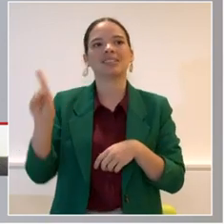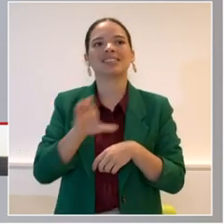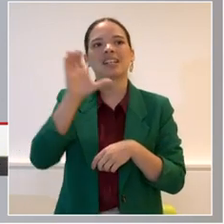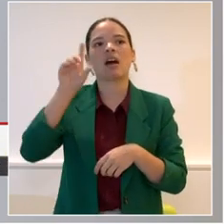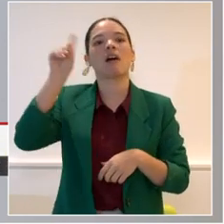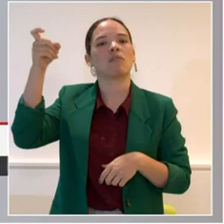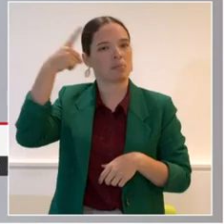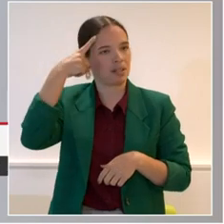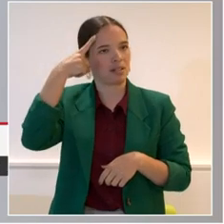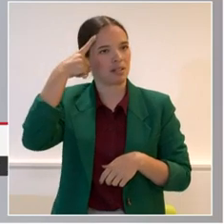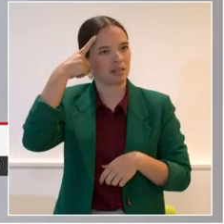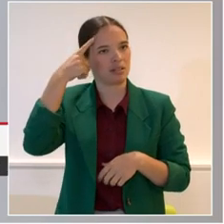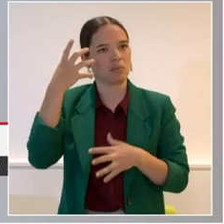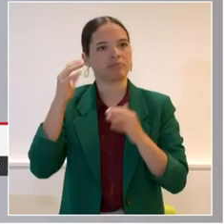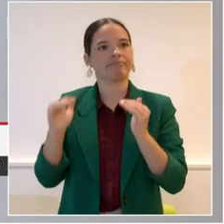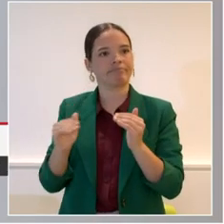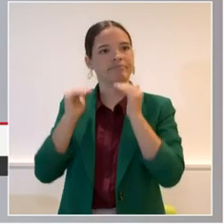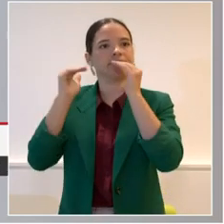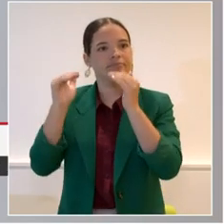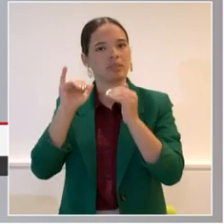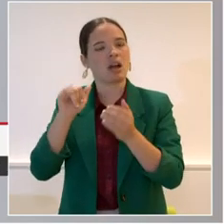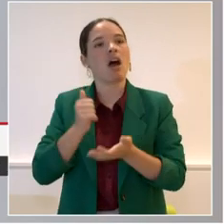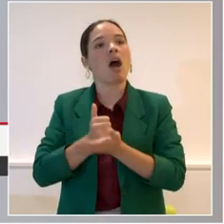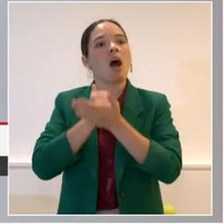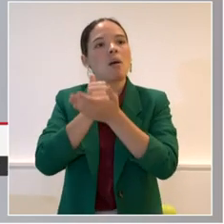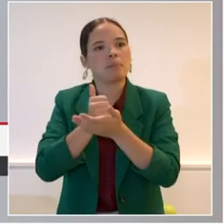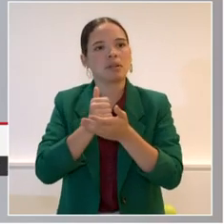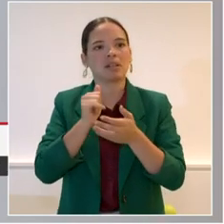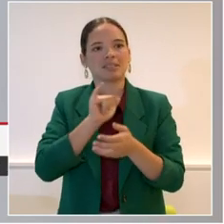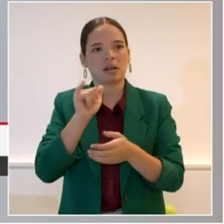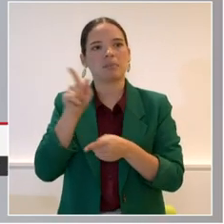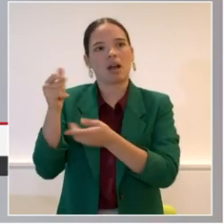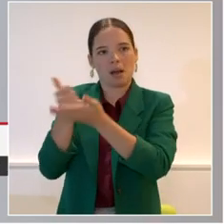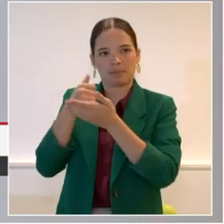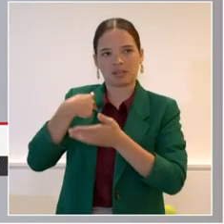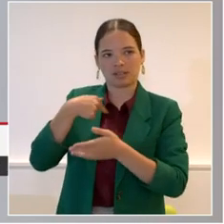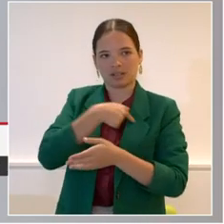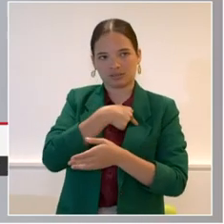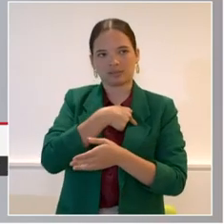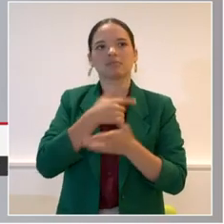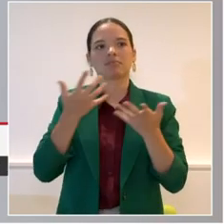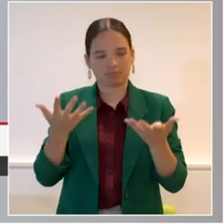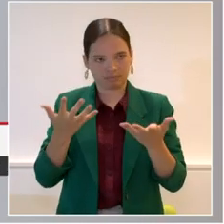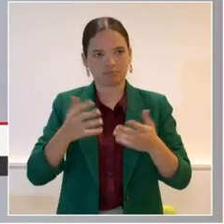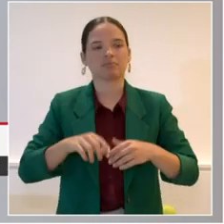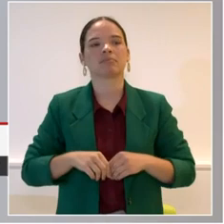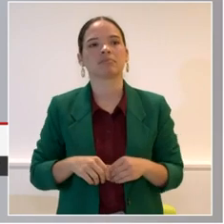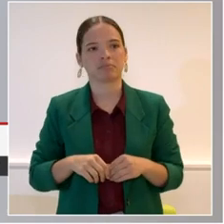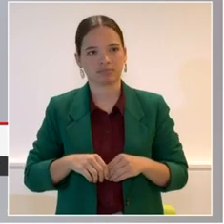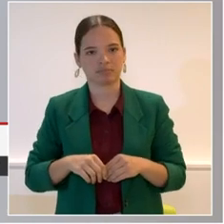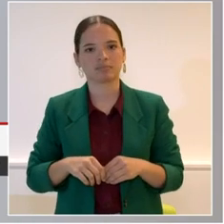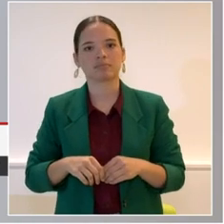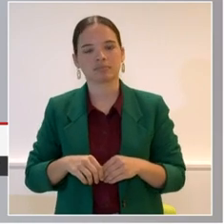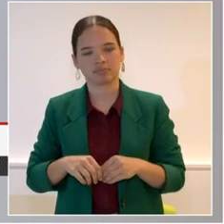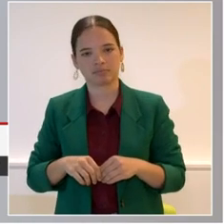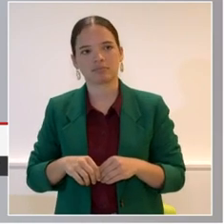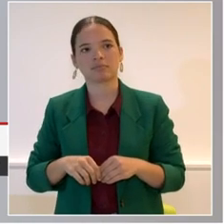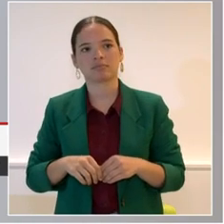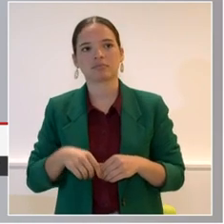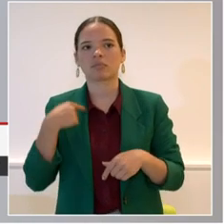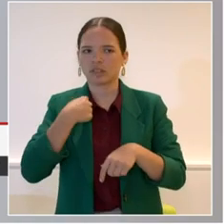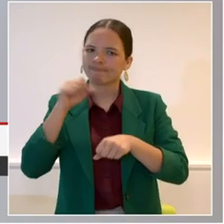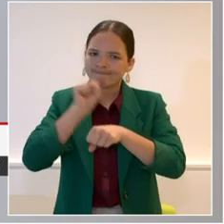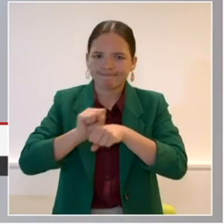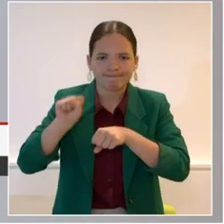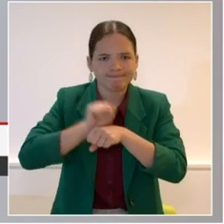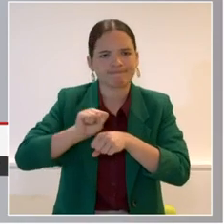government, helping people just as I've been assisted through local government resources and programs. As I work to reach